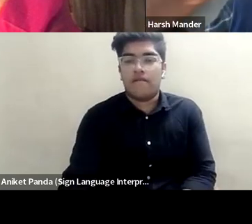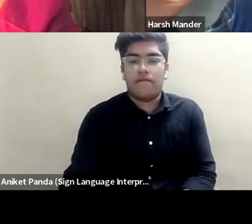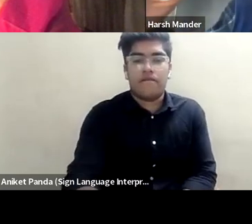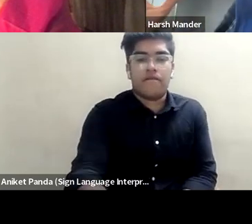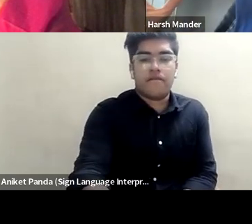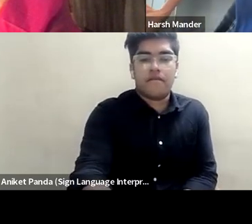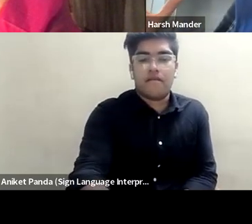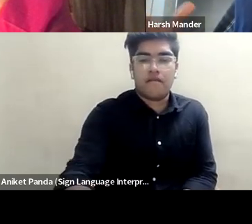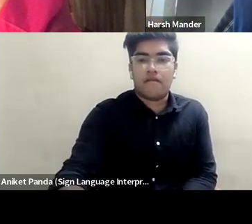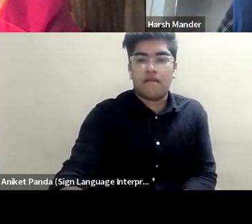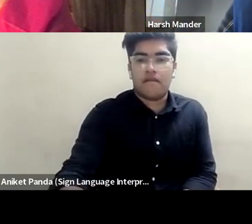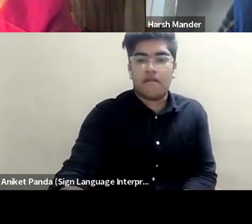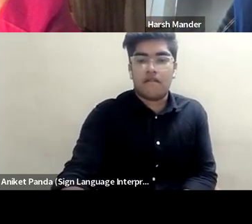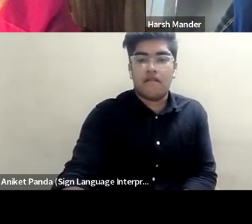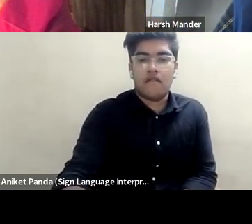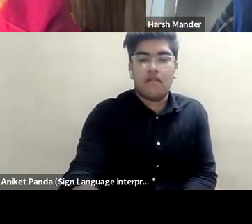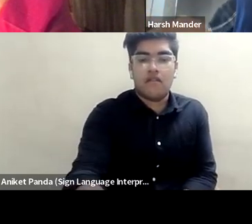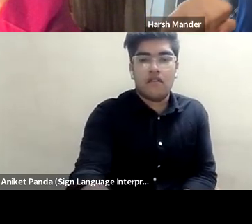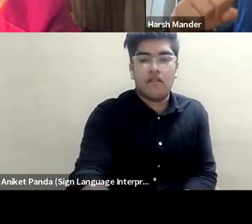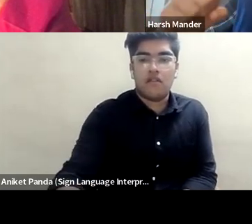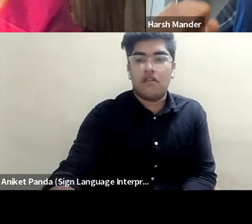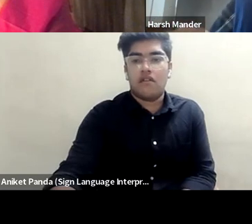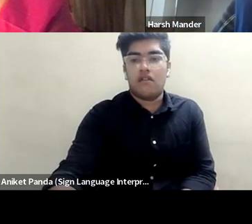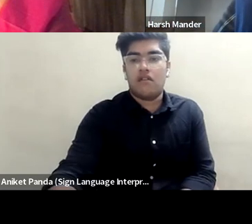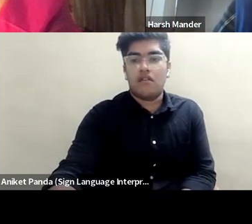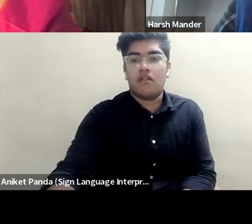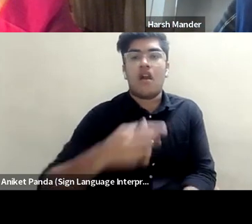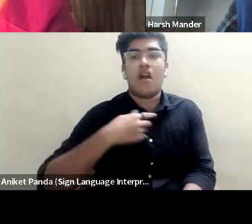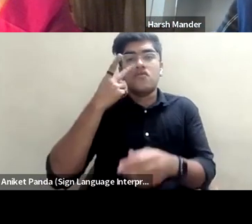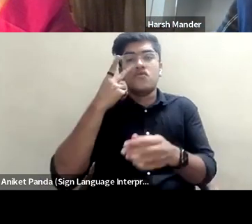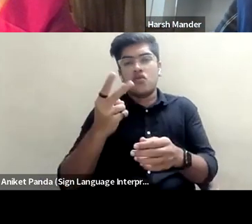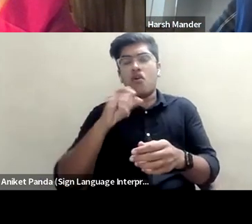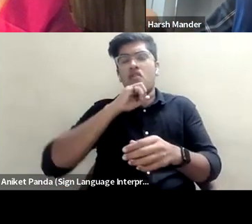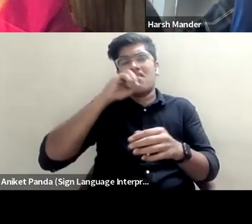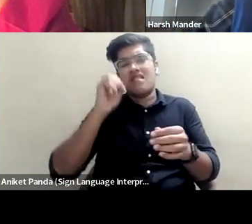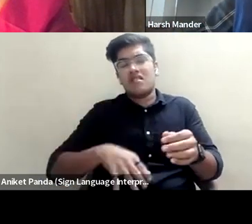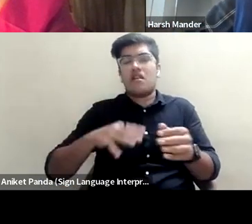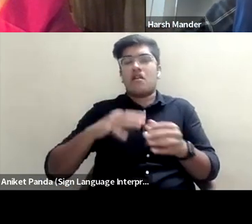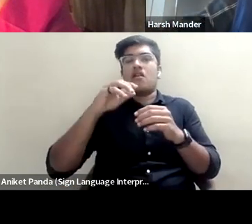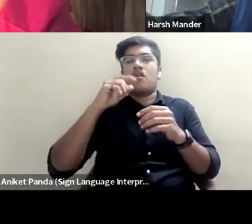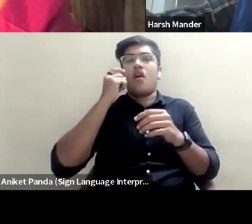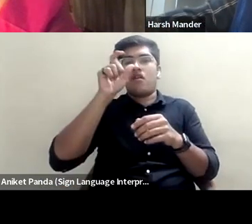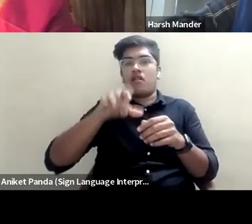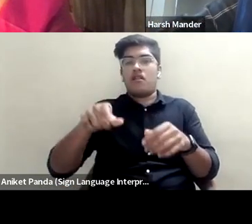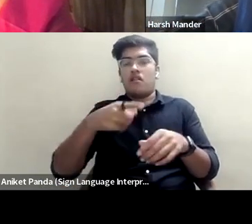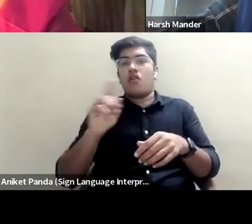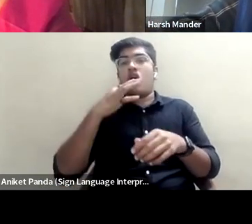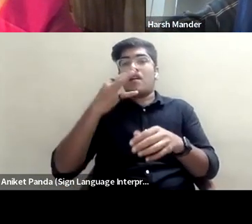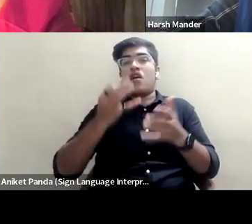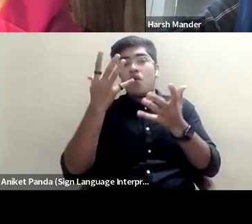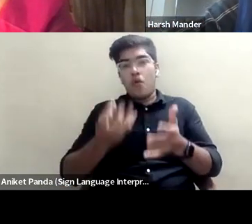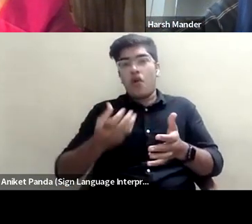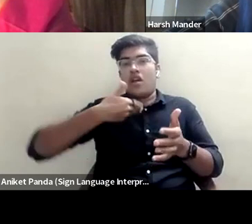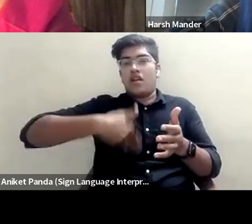very nice looking young boys. And they were posing for a picture. Why? Because they want to play cricket on the space,